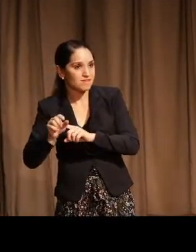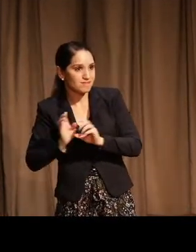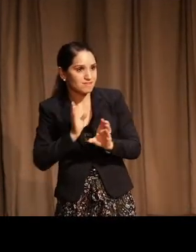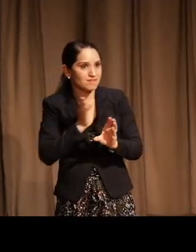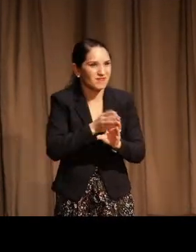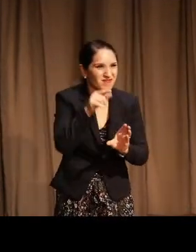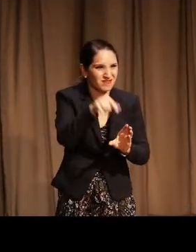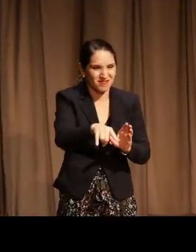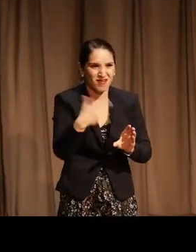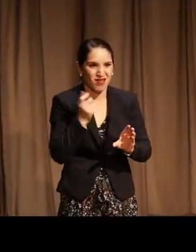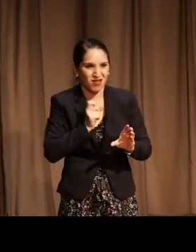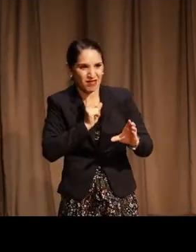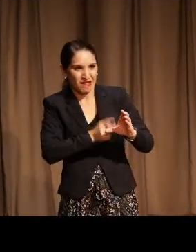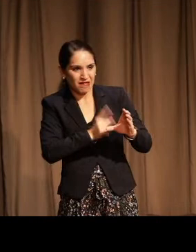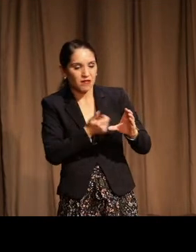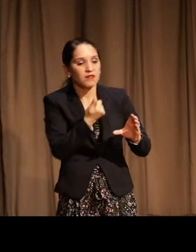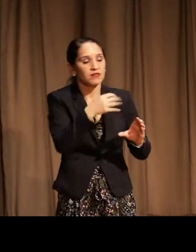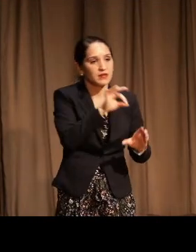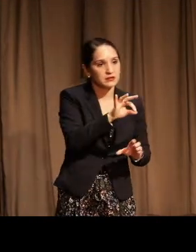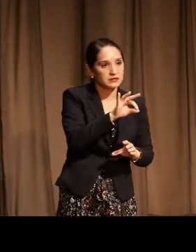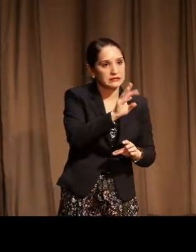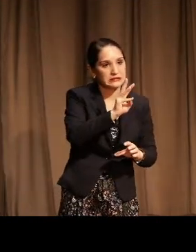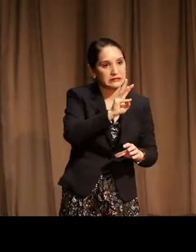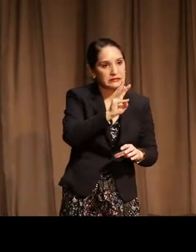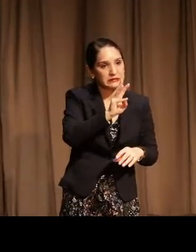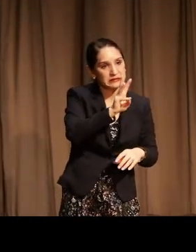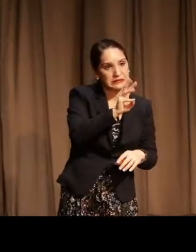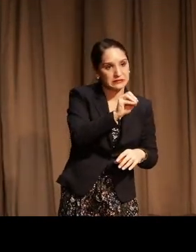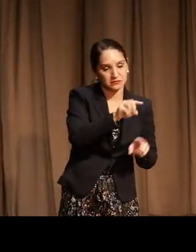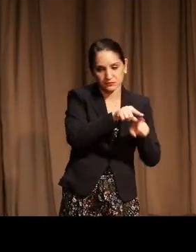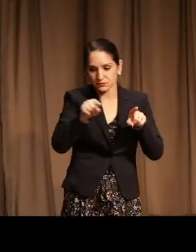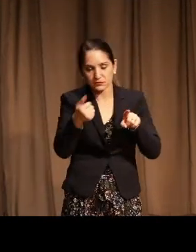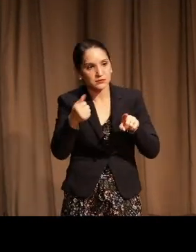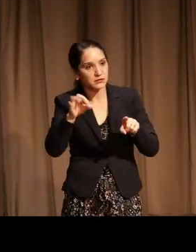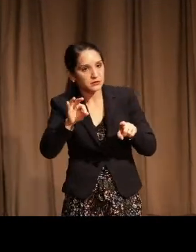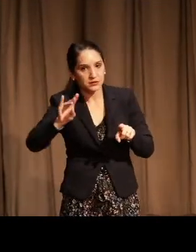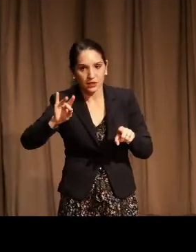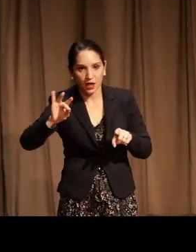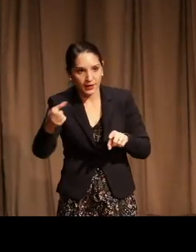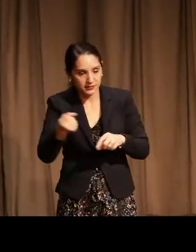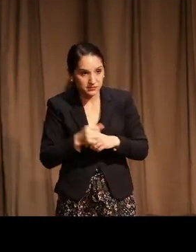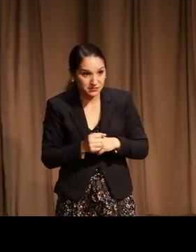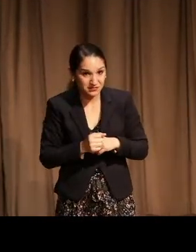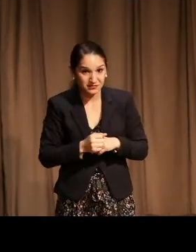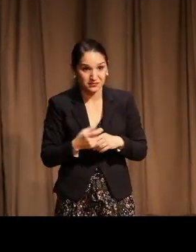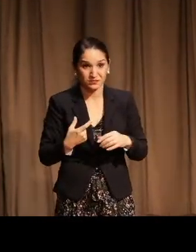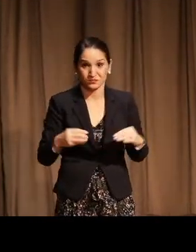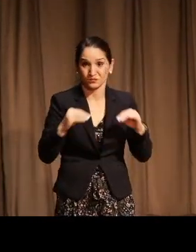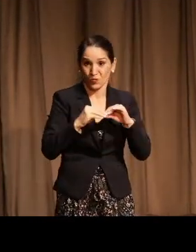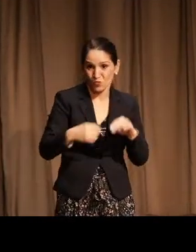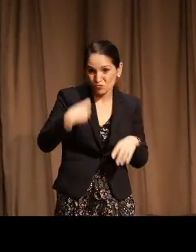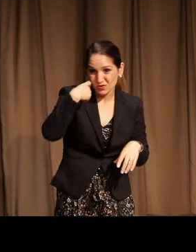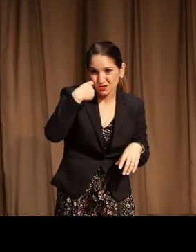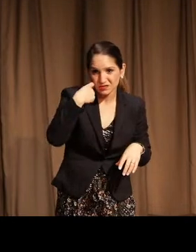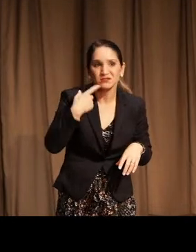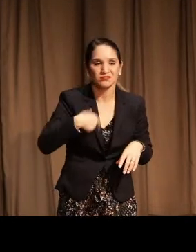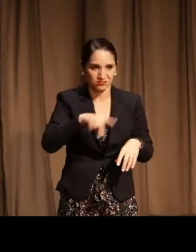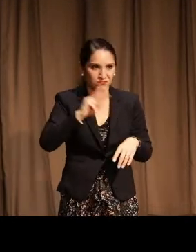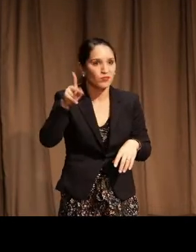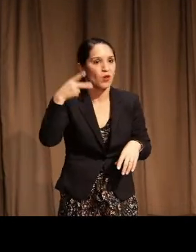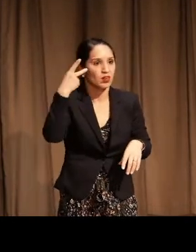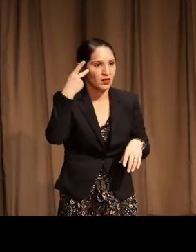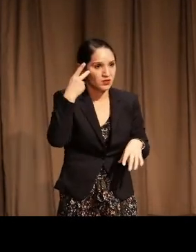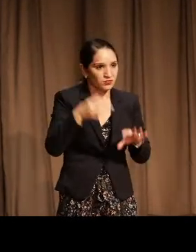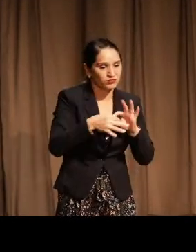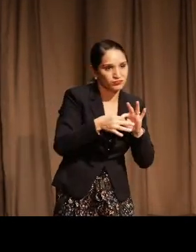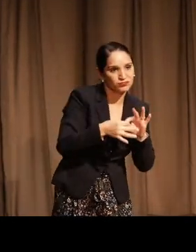of dictatorships between the 1960s and 1980s, and again, more recently, with political unrest and